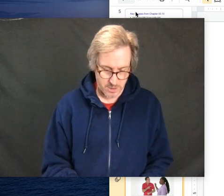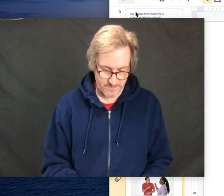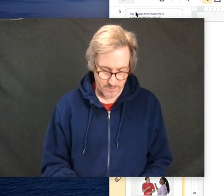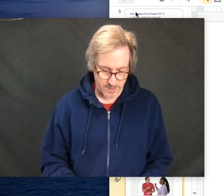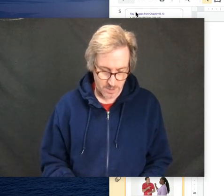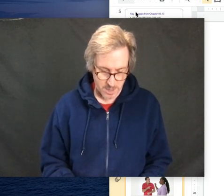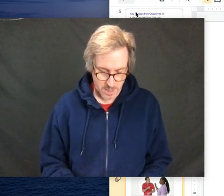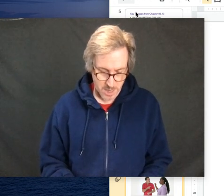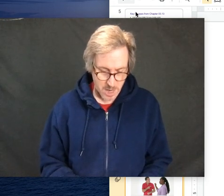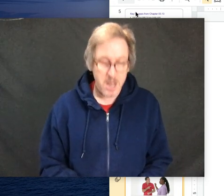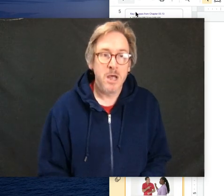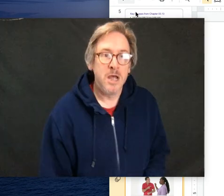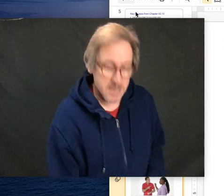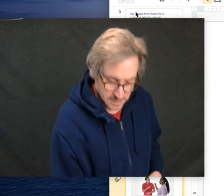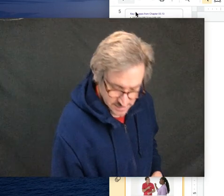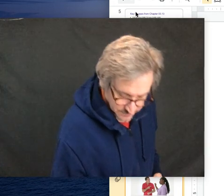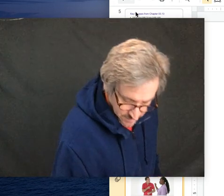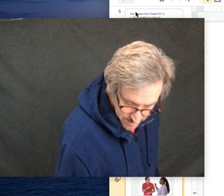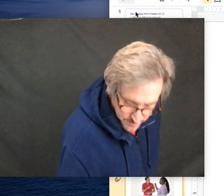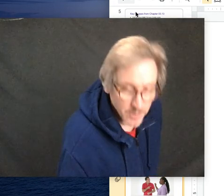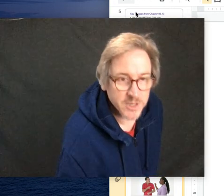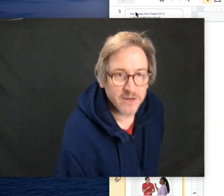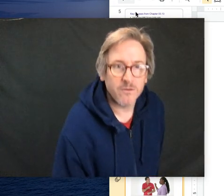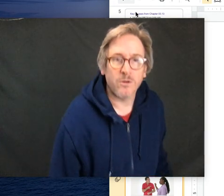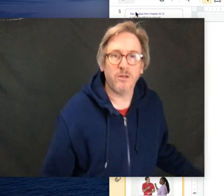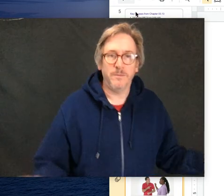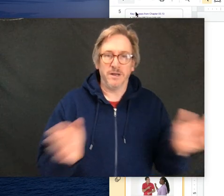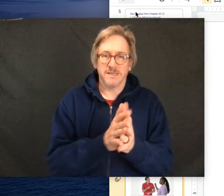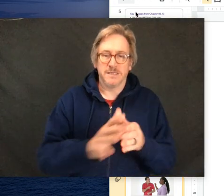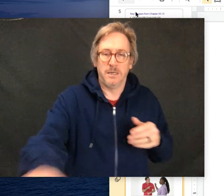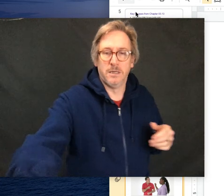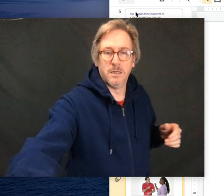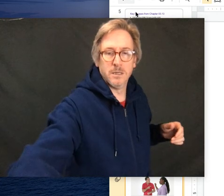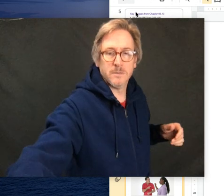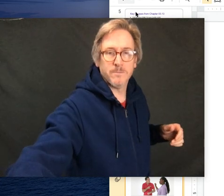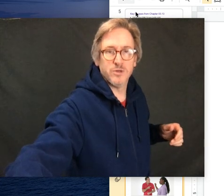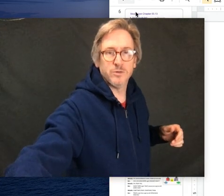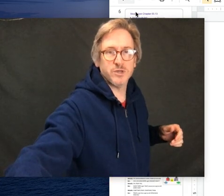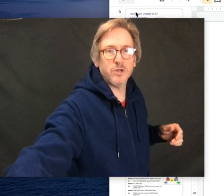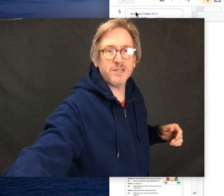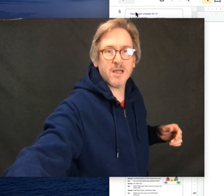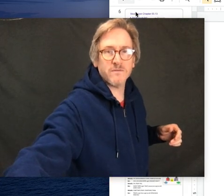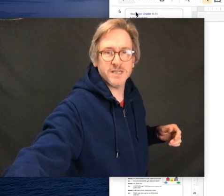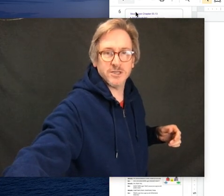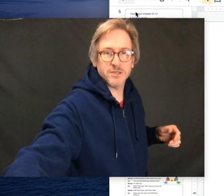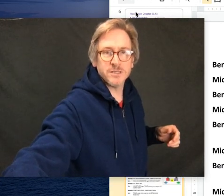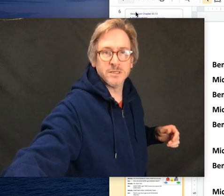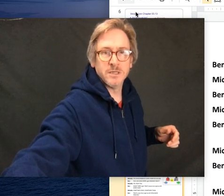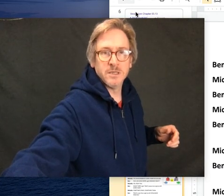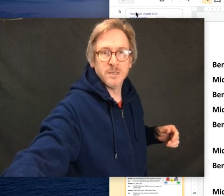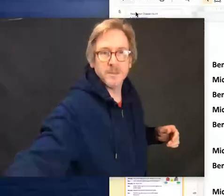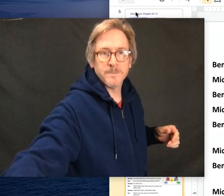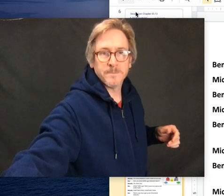turn off my ringer, because invariably I'm going to get a phone call in the middle of this. So look at the